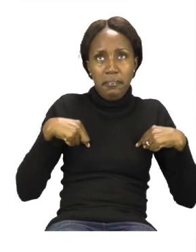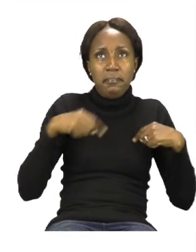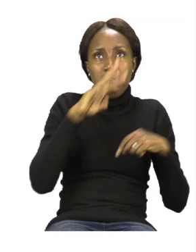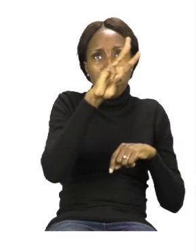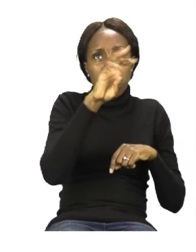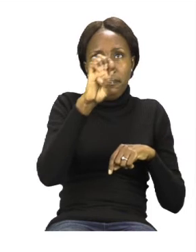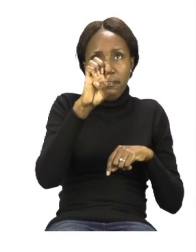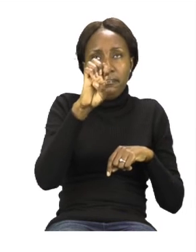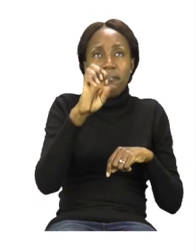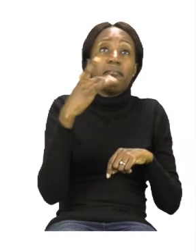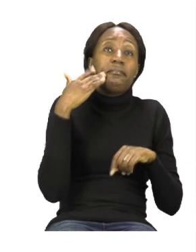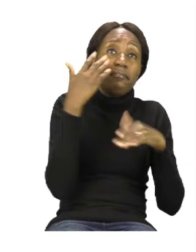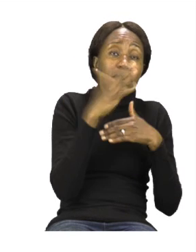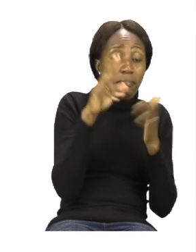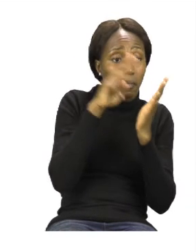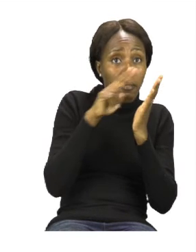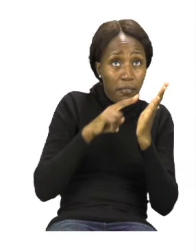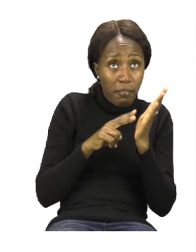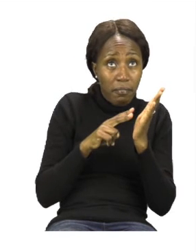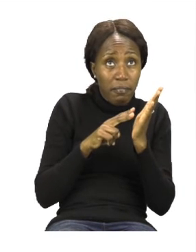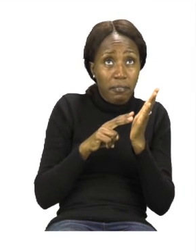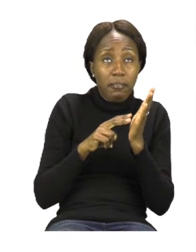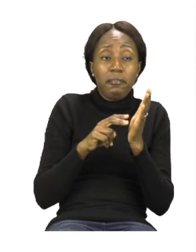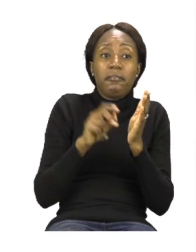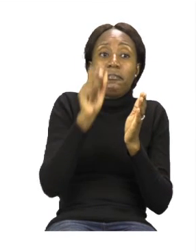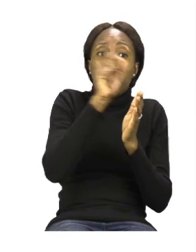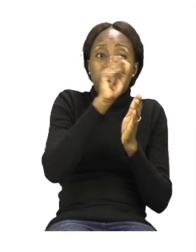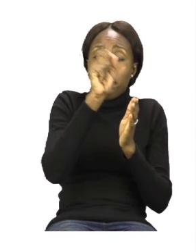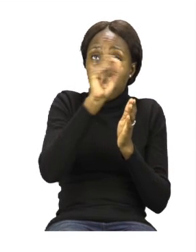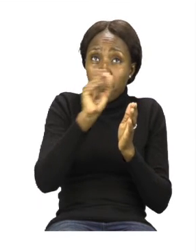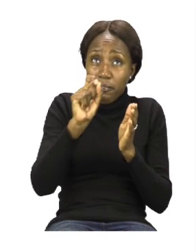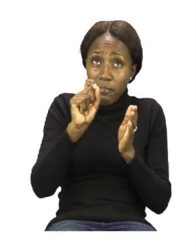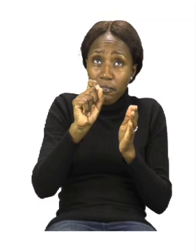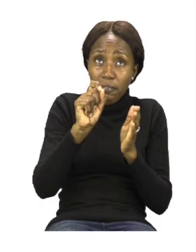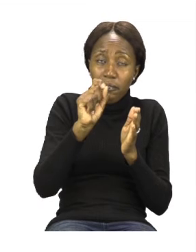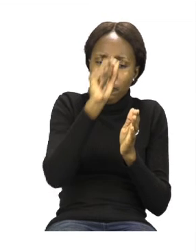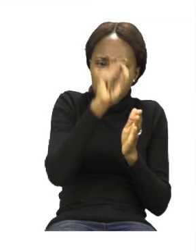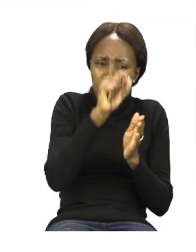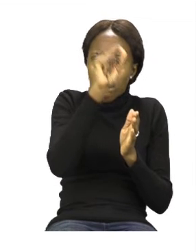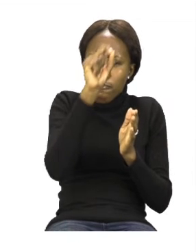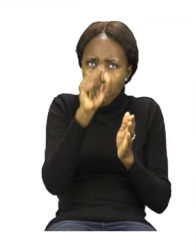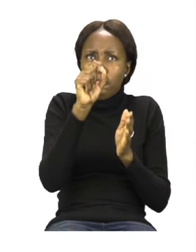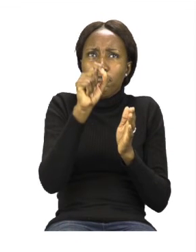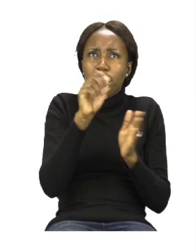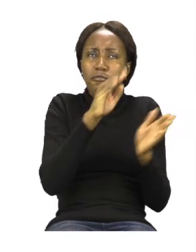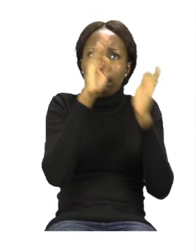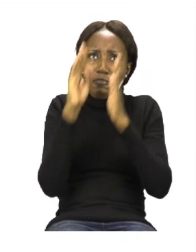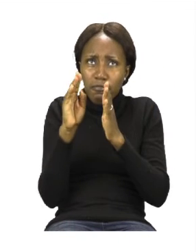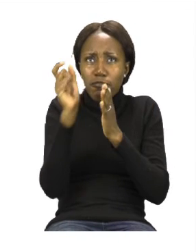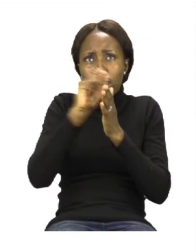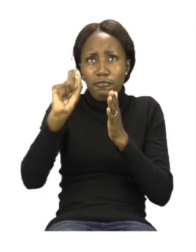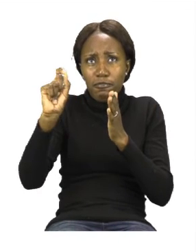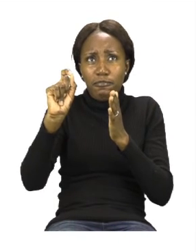So when you're done reading, tracing, and writing, you are going to find them in the word search. So